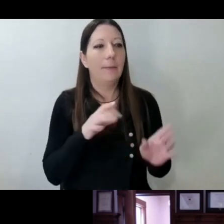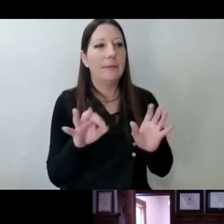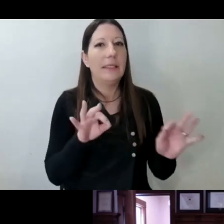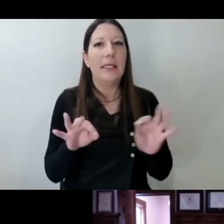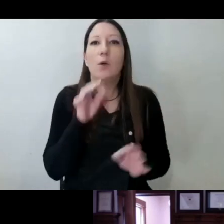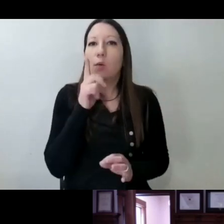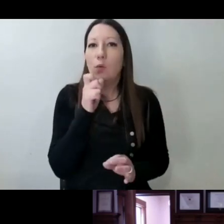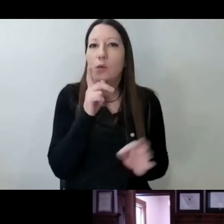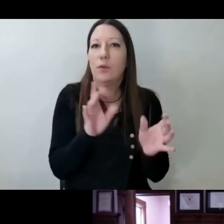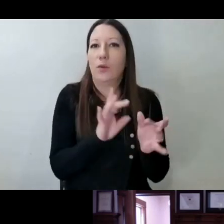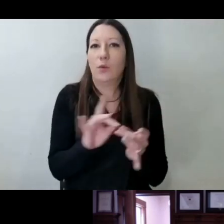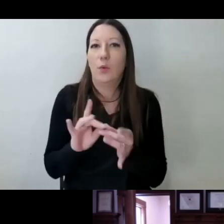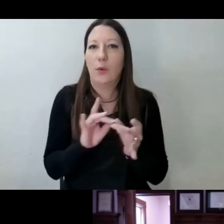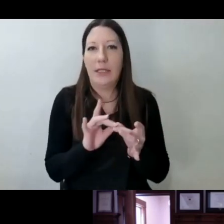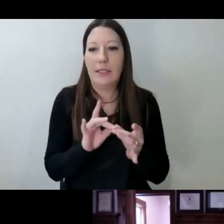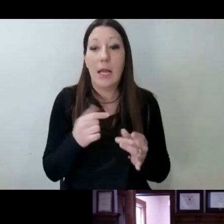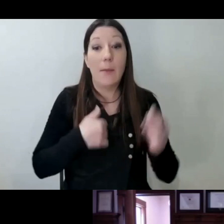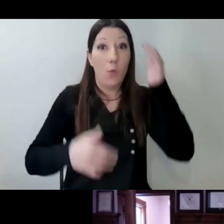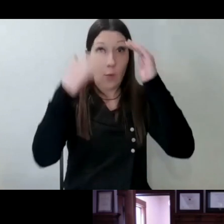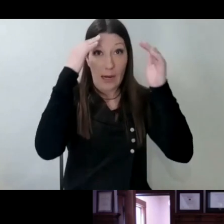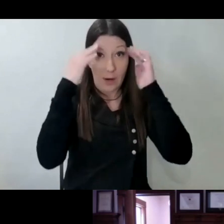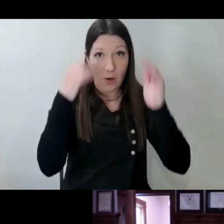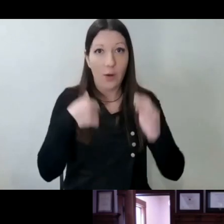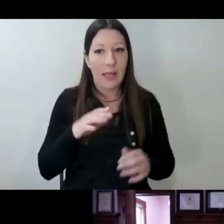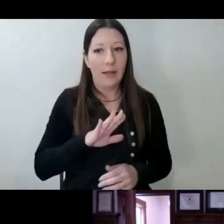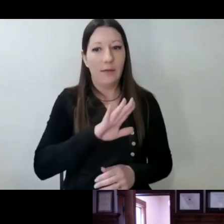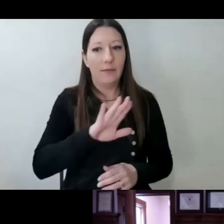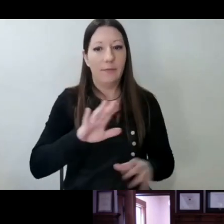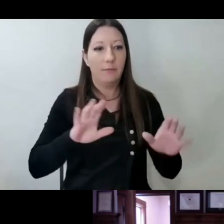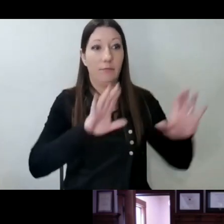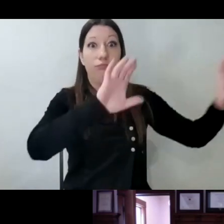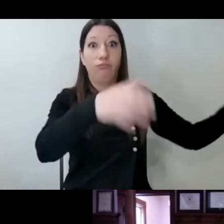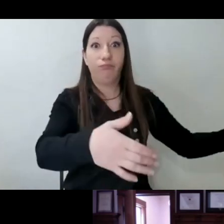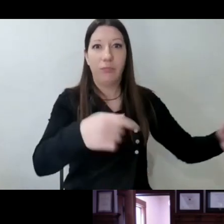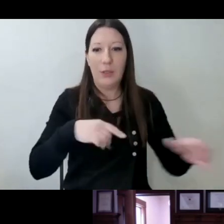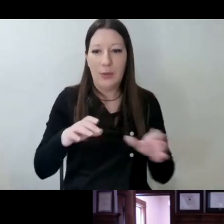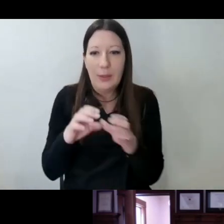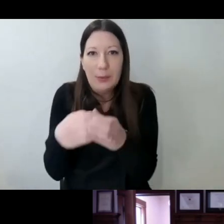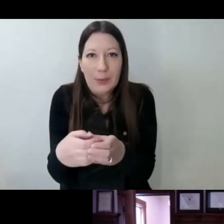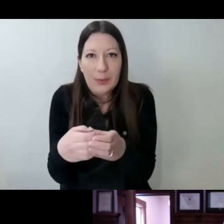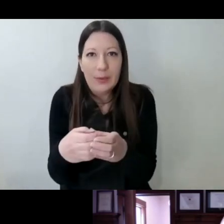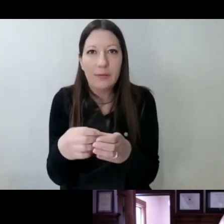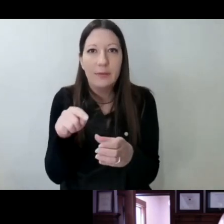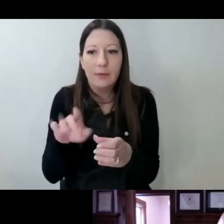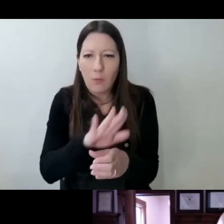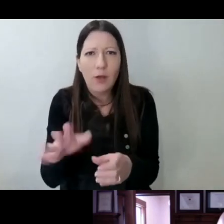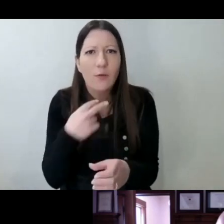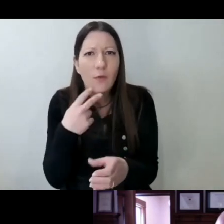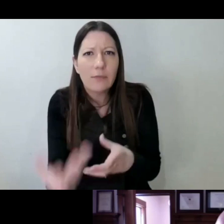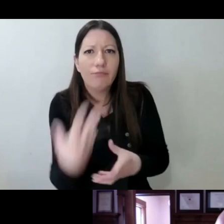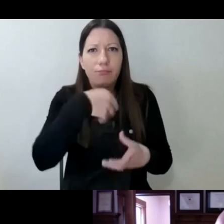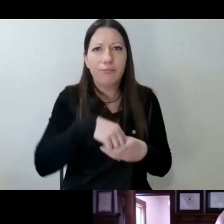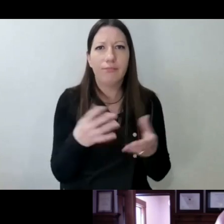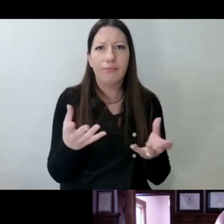of the marginalized voices that should be heard and that should be spoken within it. Right now, to the point I've come so far,